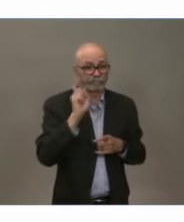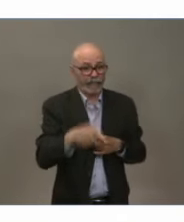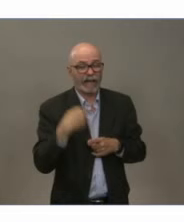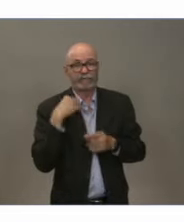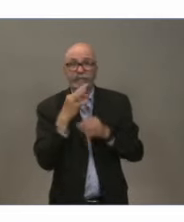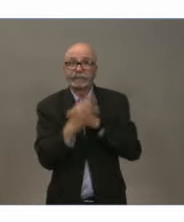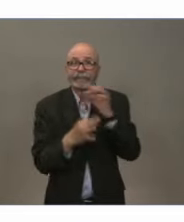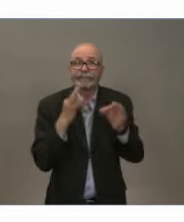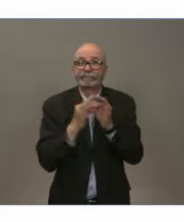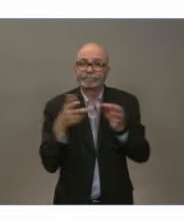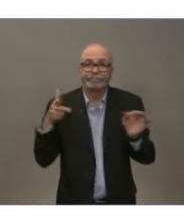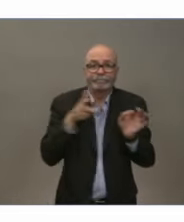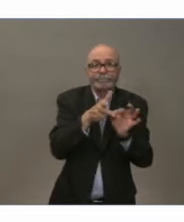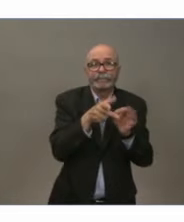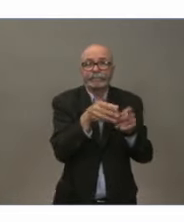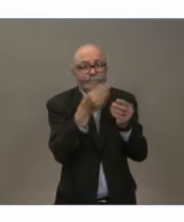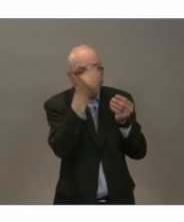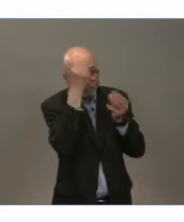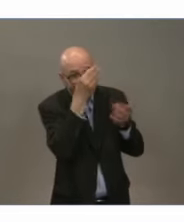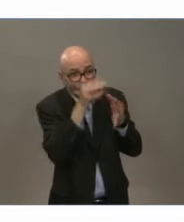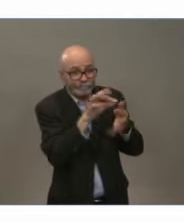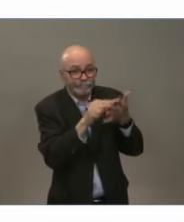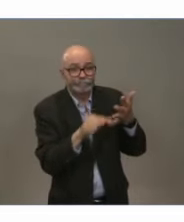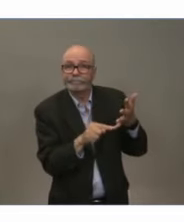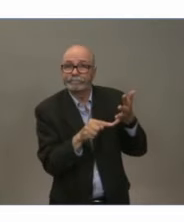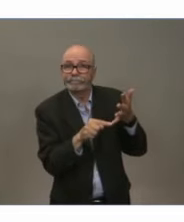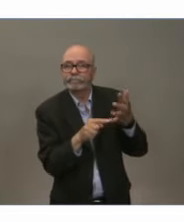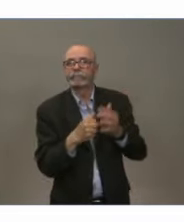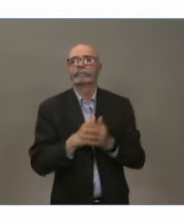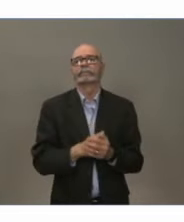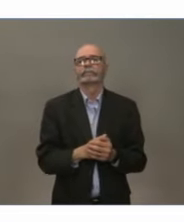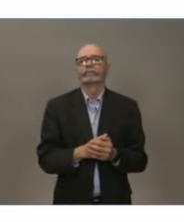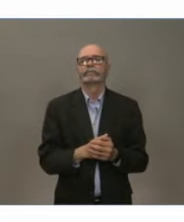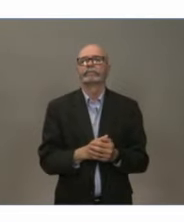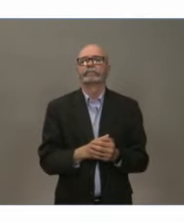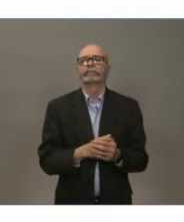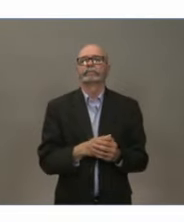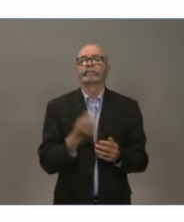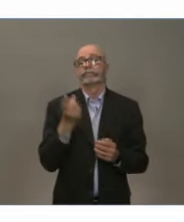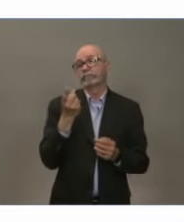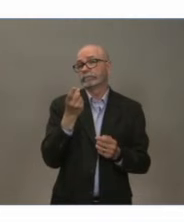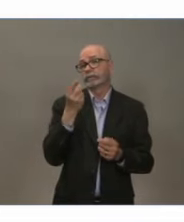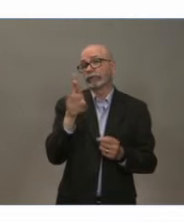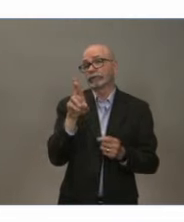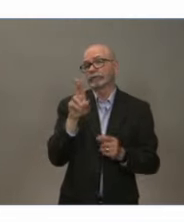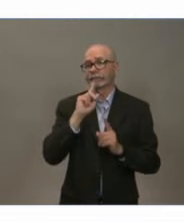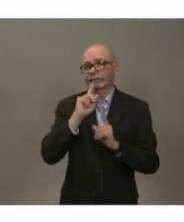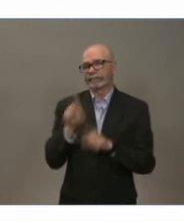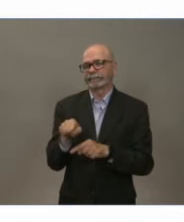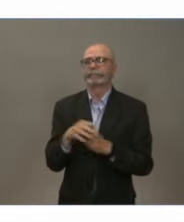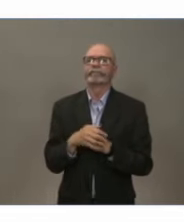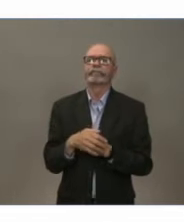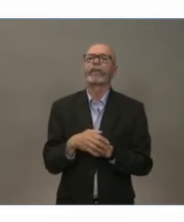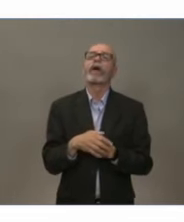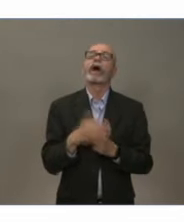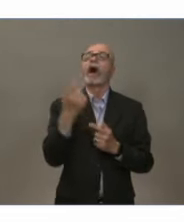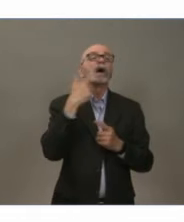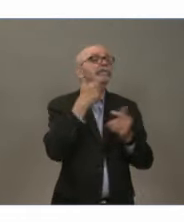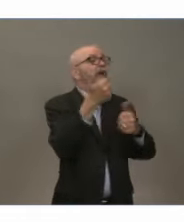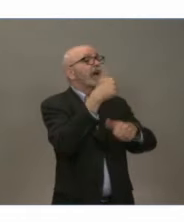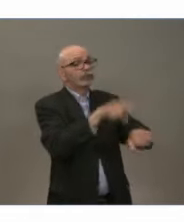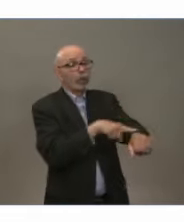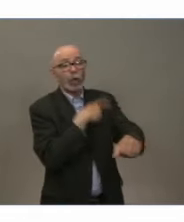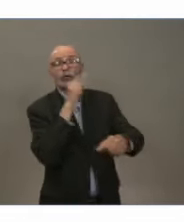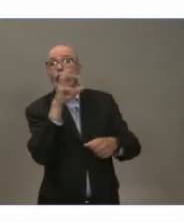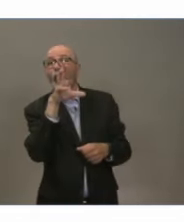facilities. So the answer to those is yes. For any long-term care facility, when they have an